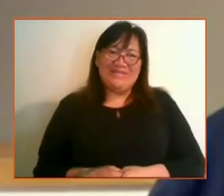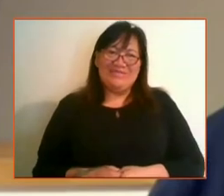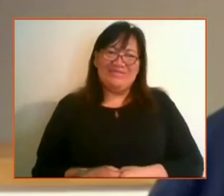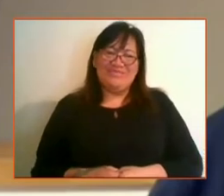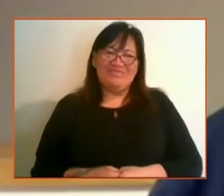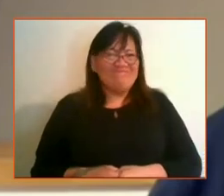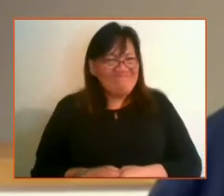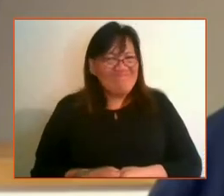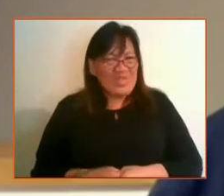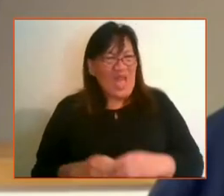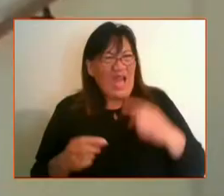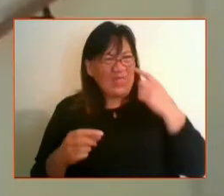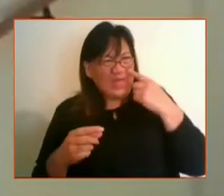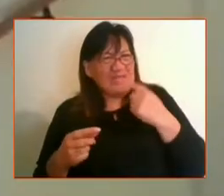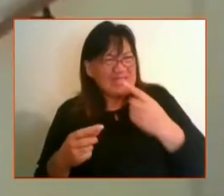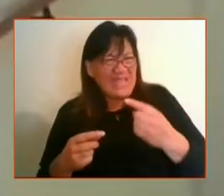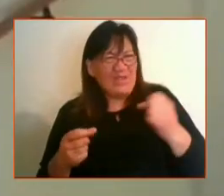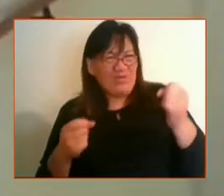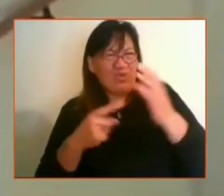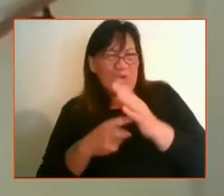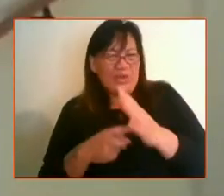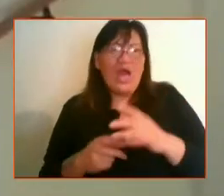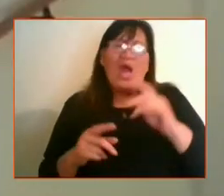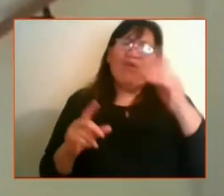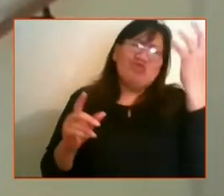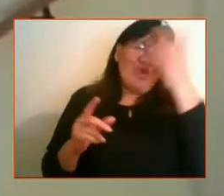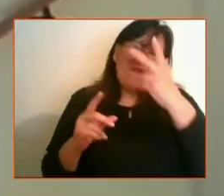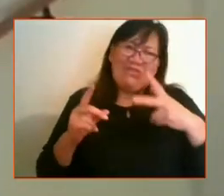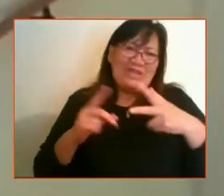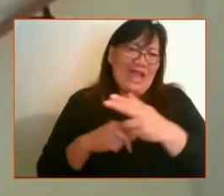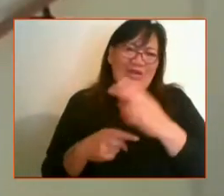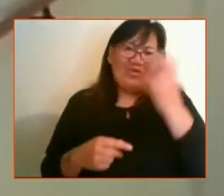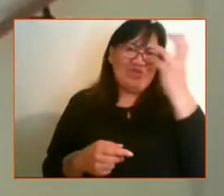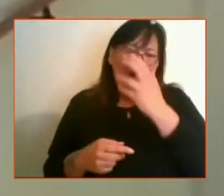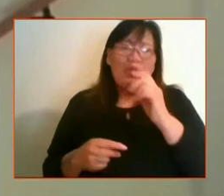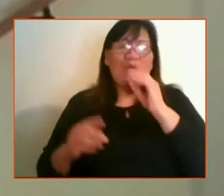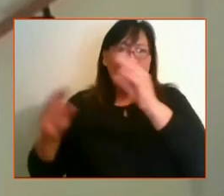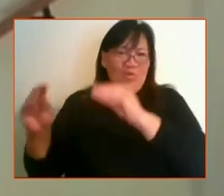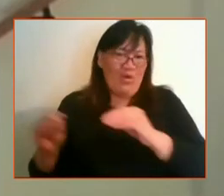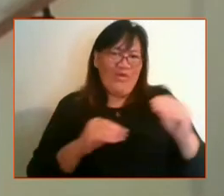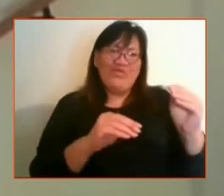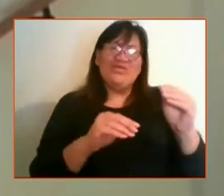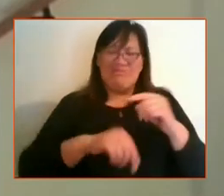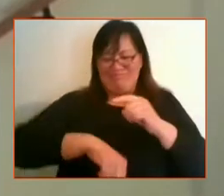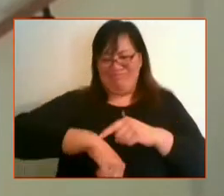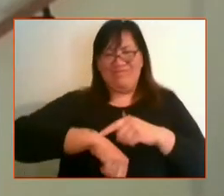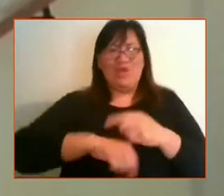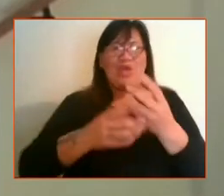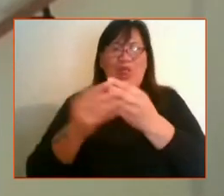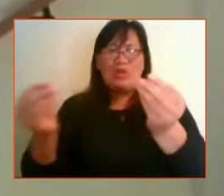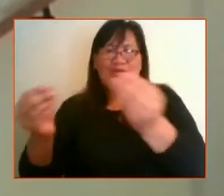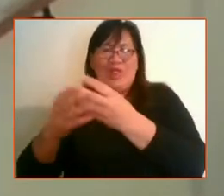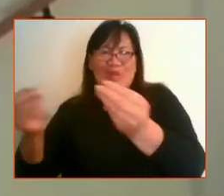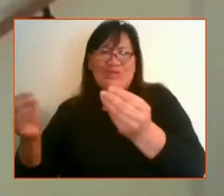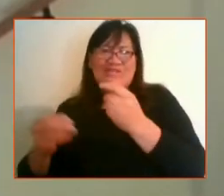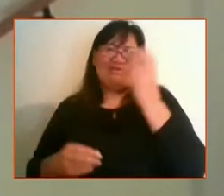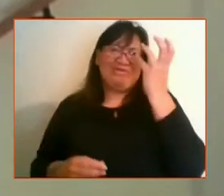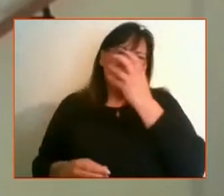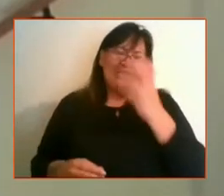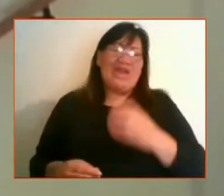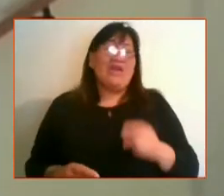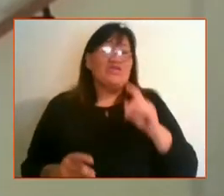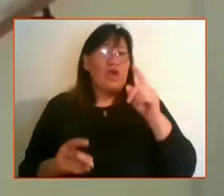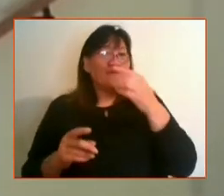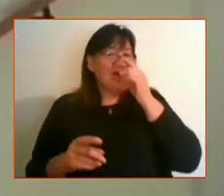increasingly important, I think Jonathan Young was going to say. I'm sorry to cut you off there, Jonathan, but we will move on because we do keep losing you. Chlöe Swarbrick, can